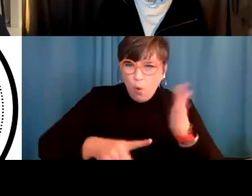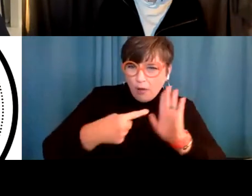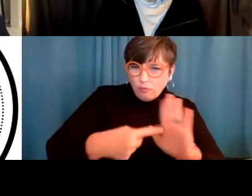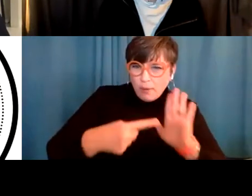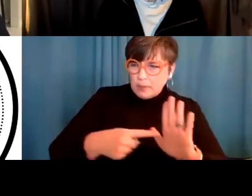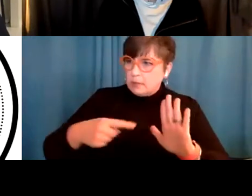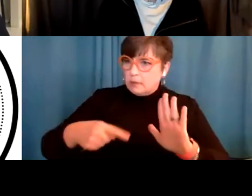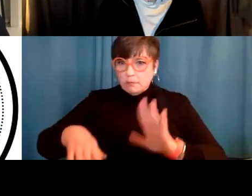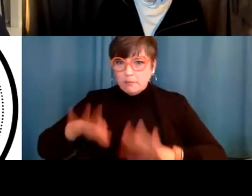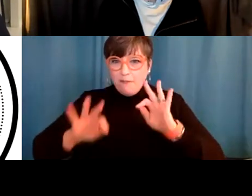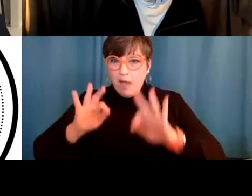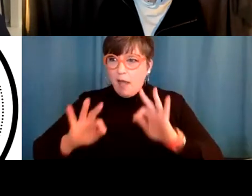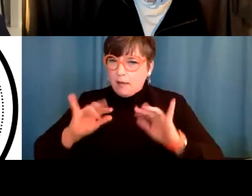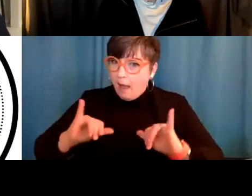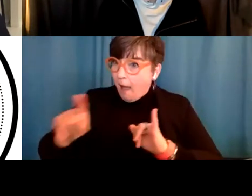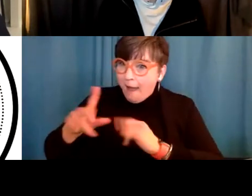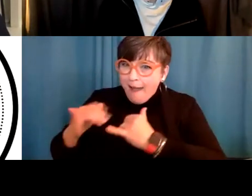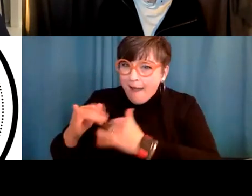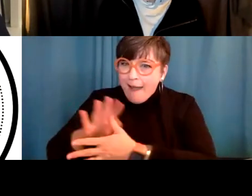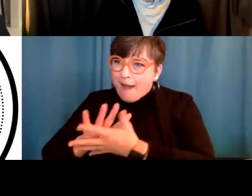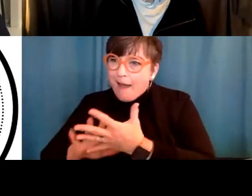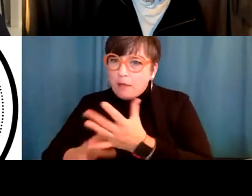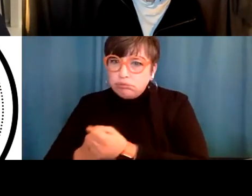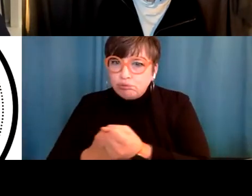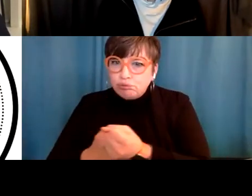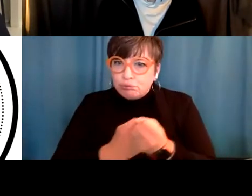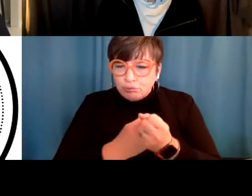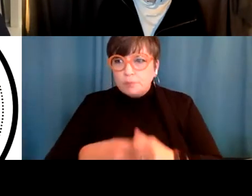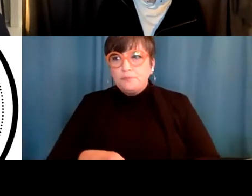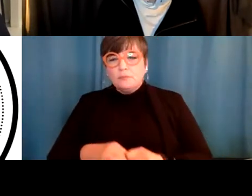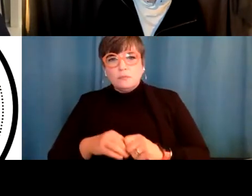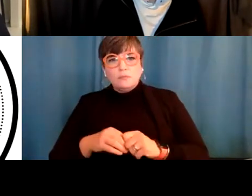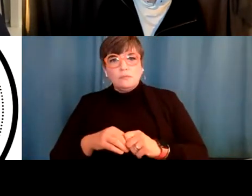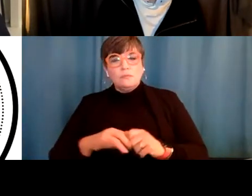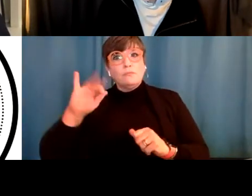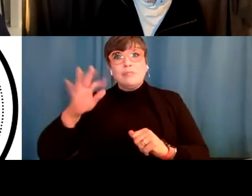that focusing on directing our attention to